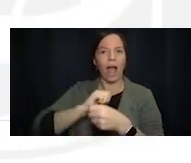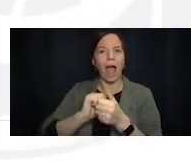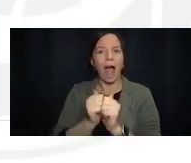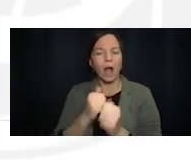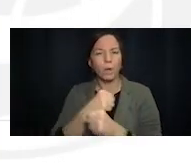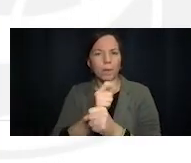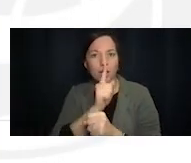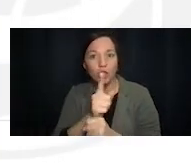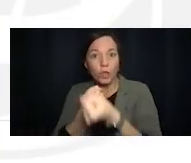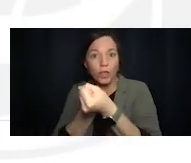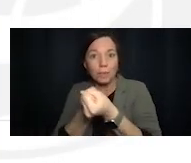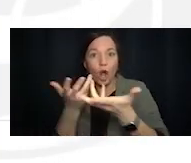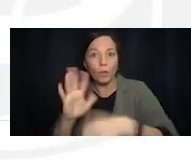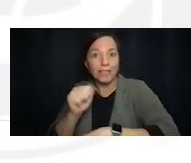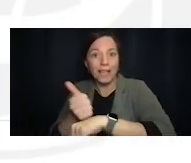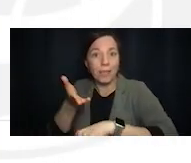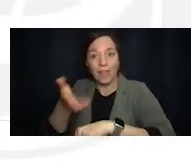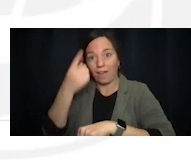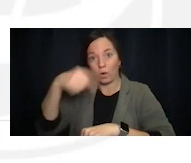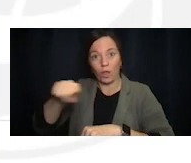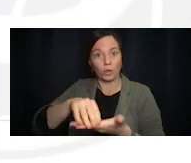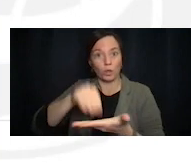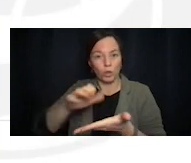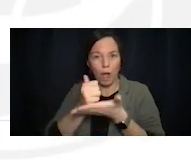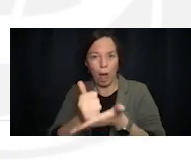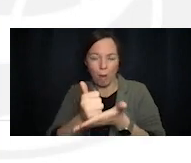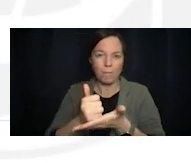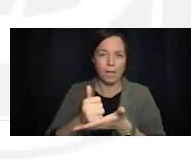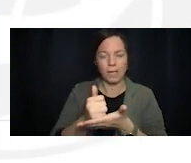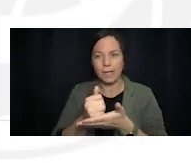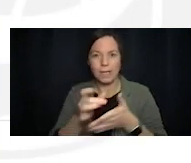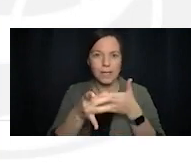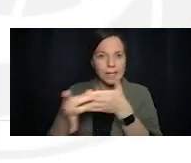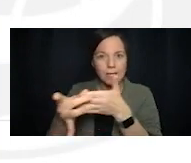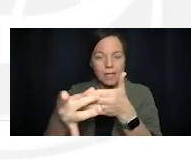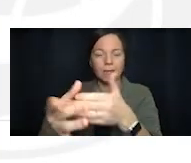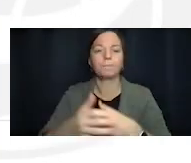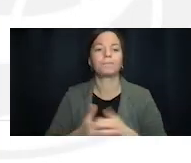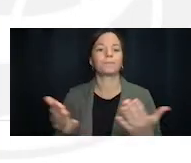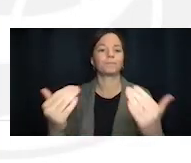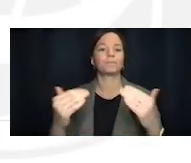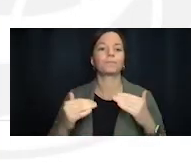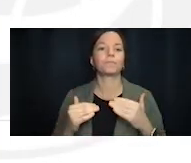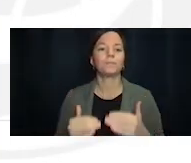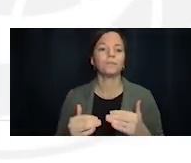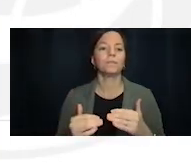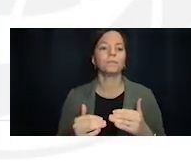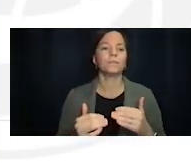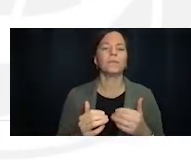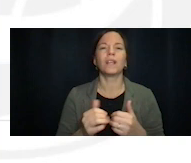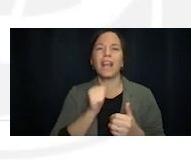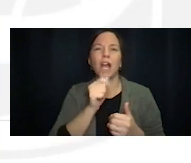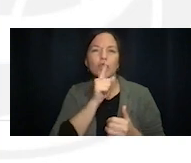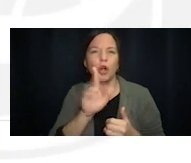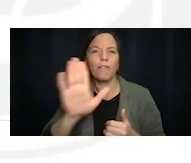of supports that help students to navigate that process? And then big one there too, 26% around that uncertain educational